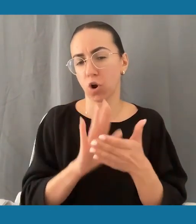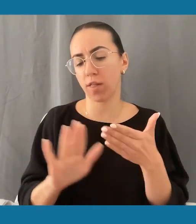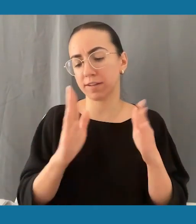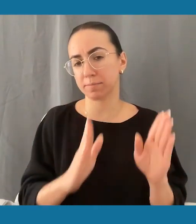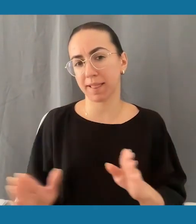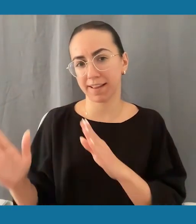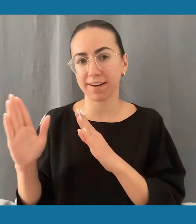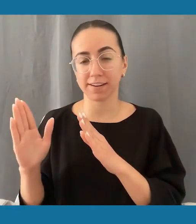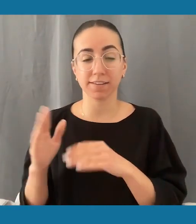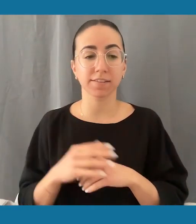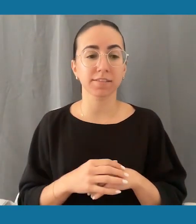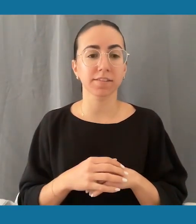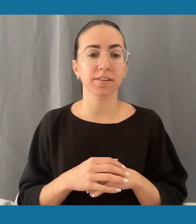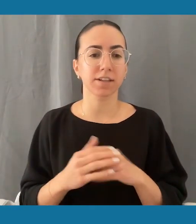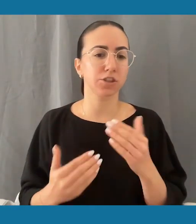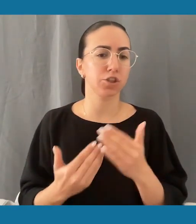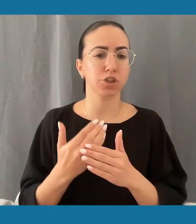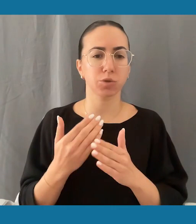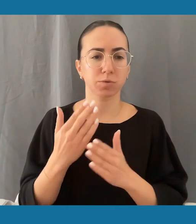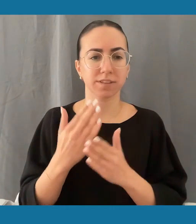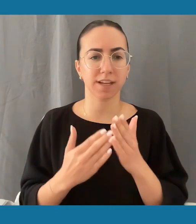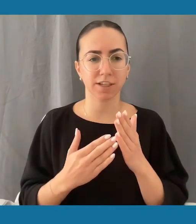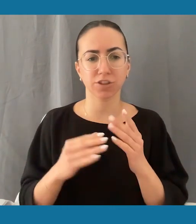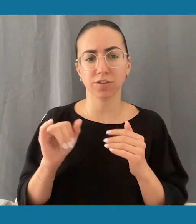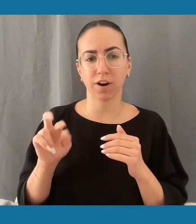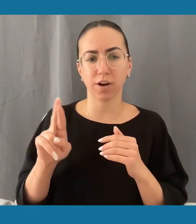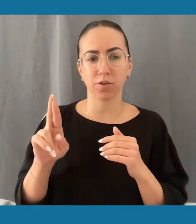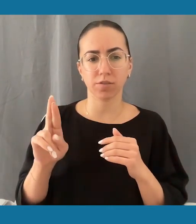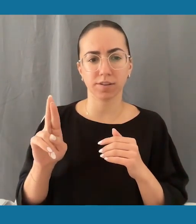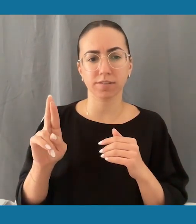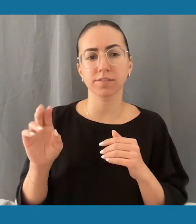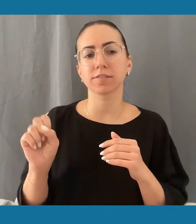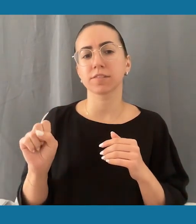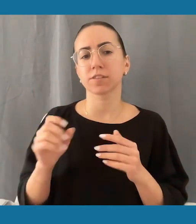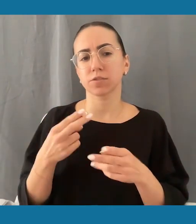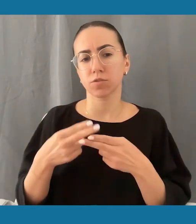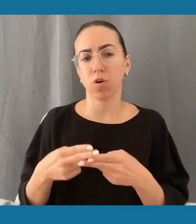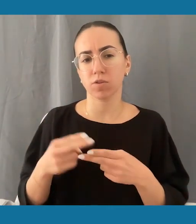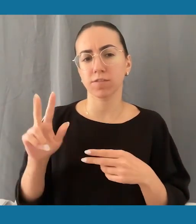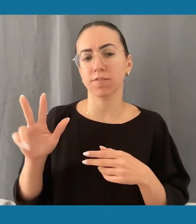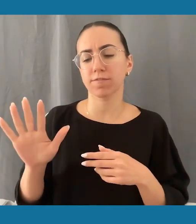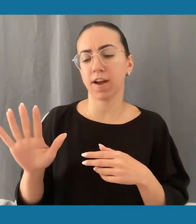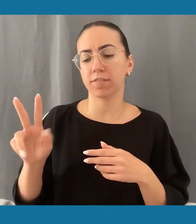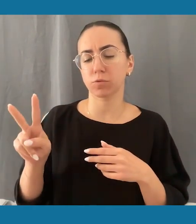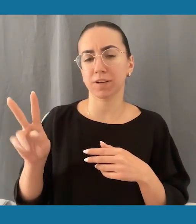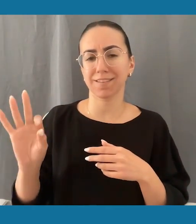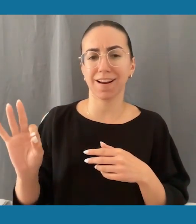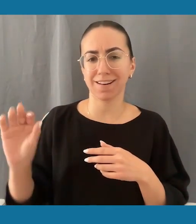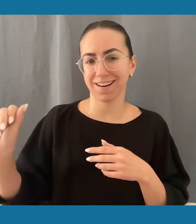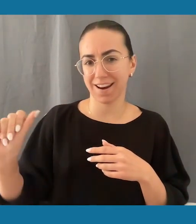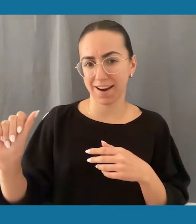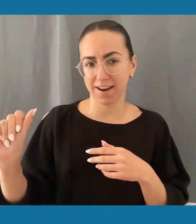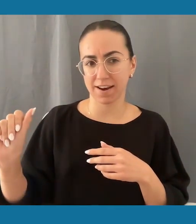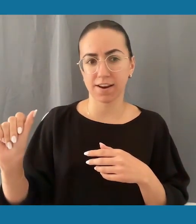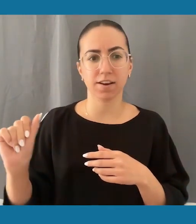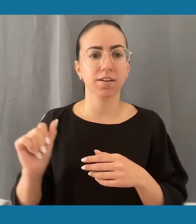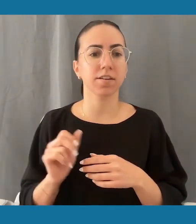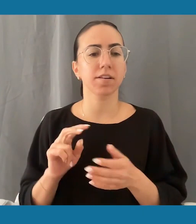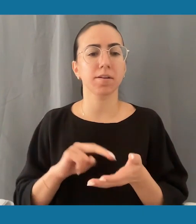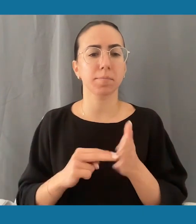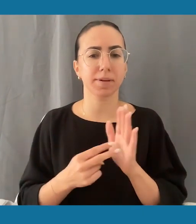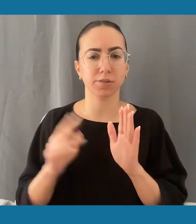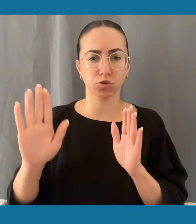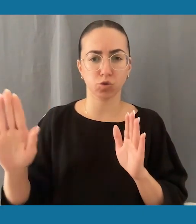new section of the Internal Revenue Code was created called Section 529A, which is your ABLE account rules